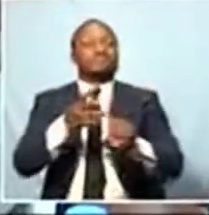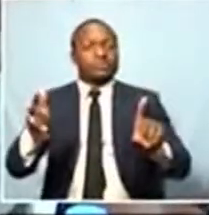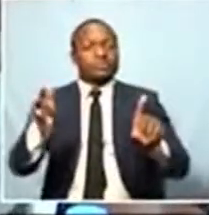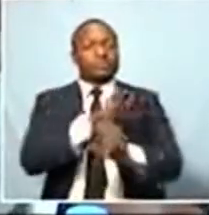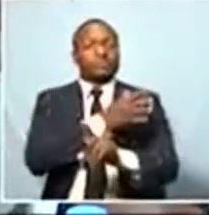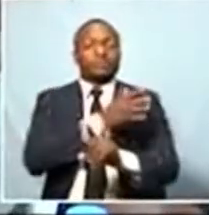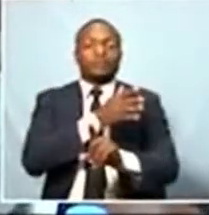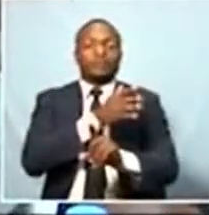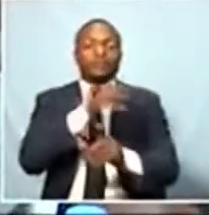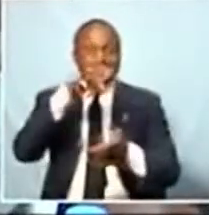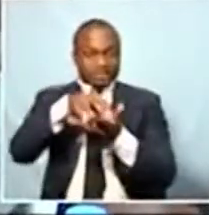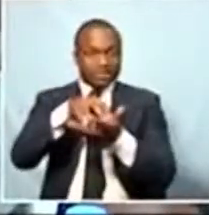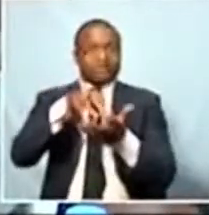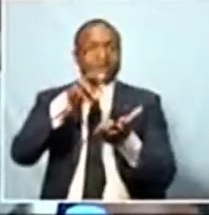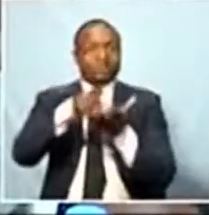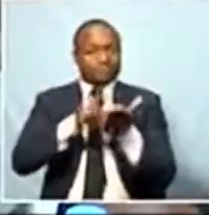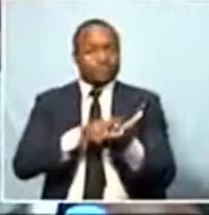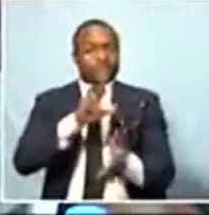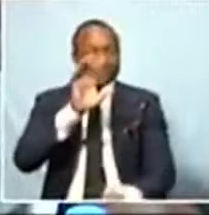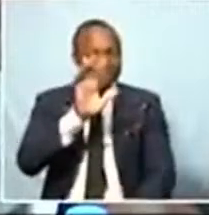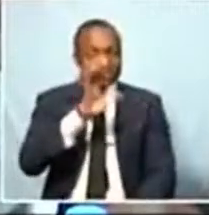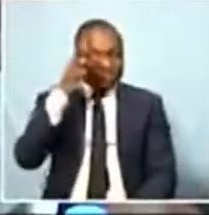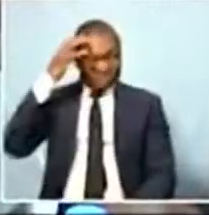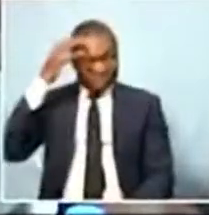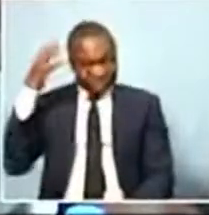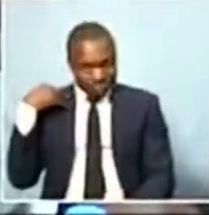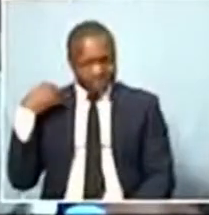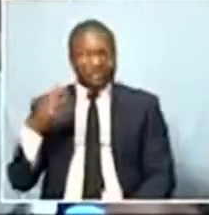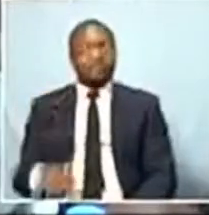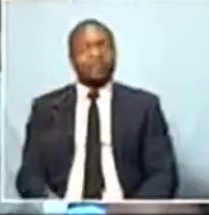reported to your office.